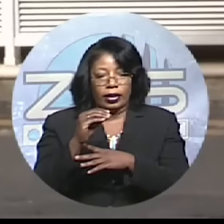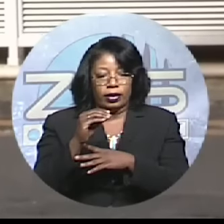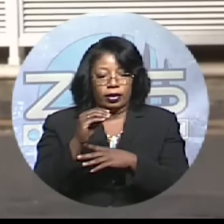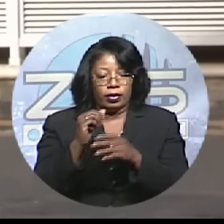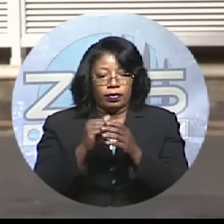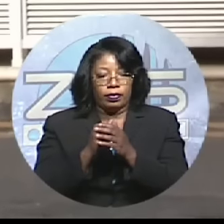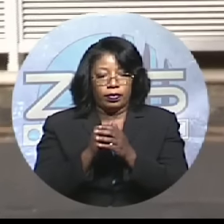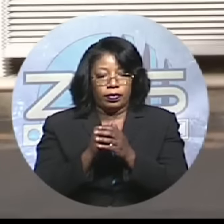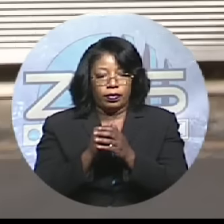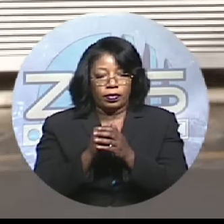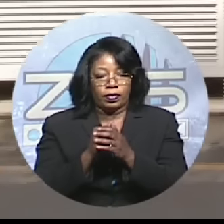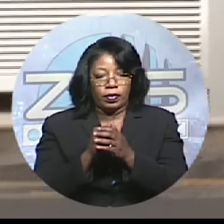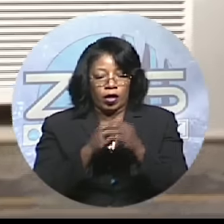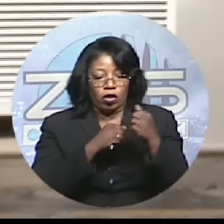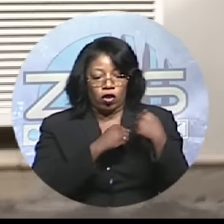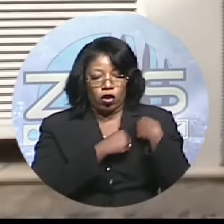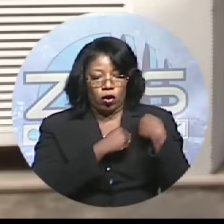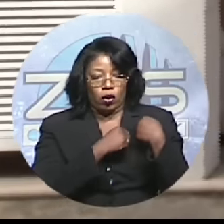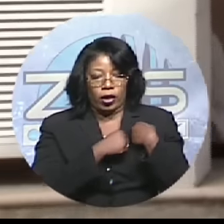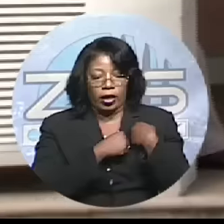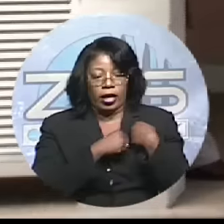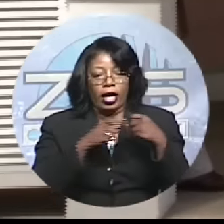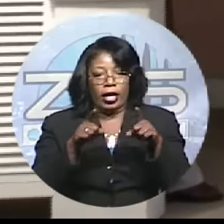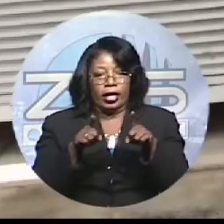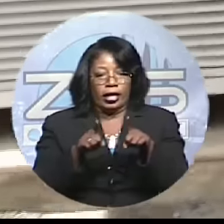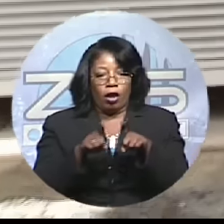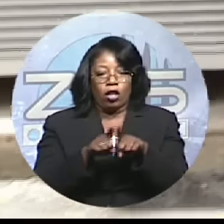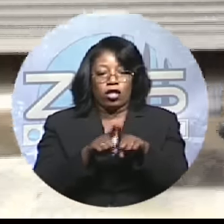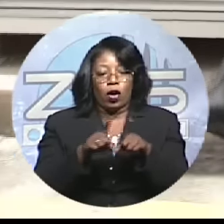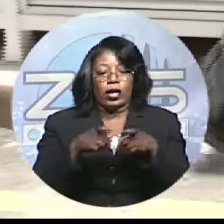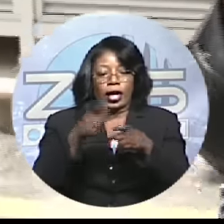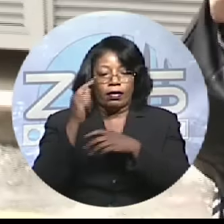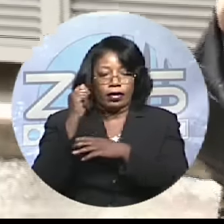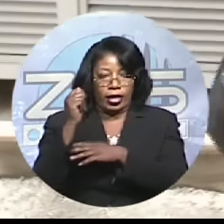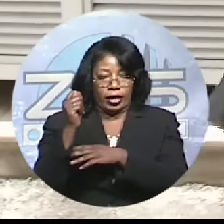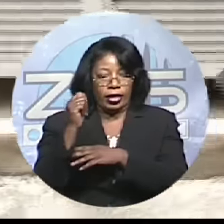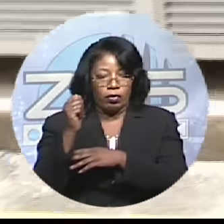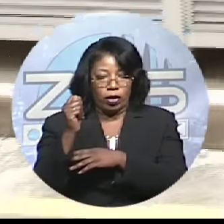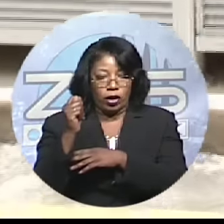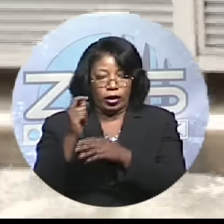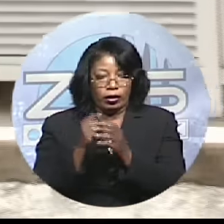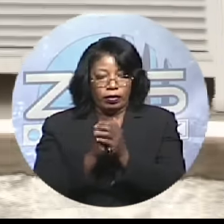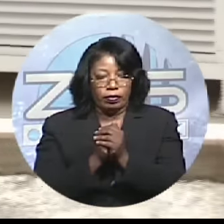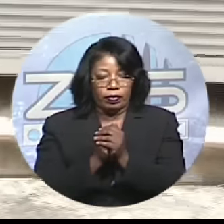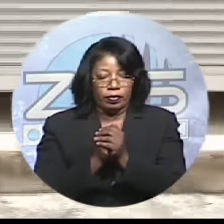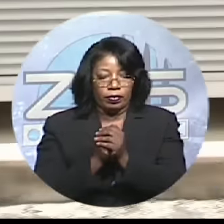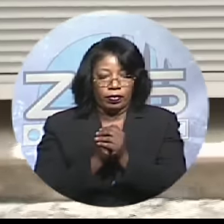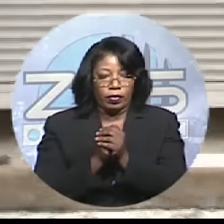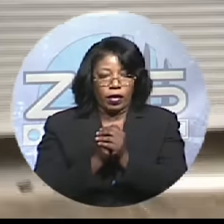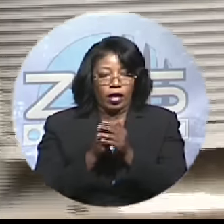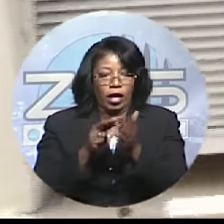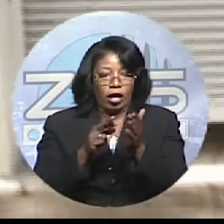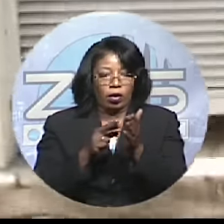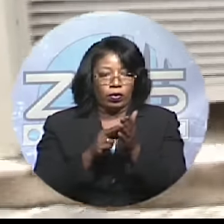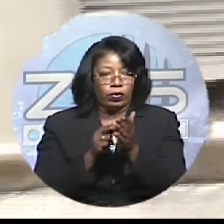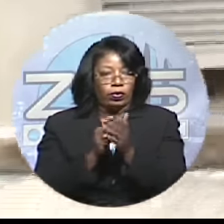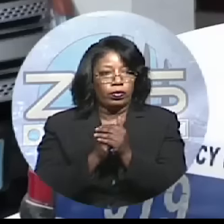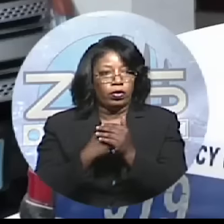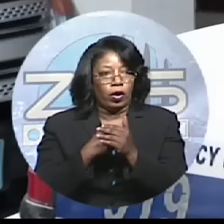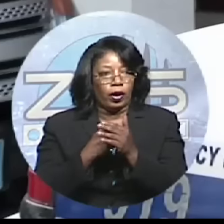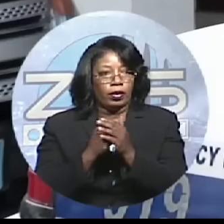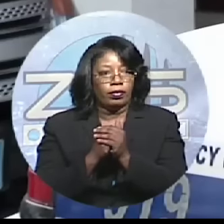Security Officer Cassius Powell also gave brief testimonies. Attorneys Muriel DeSeal and Elliot Lockhart QC represented the defense. Now